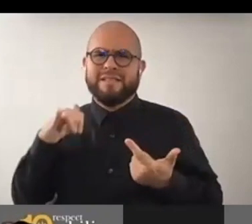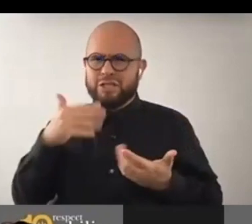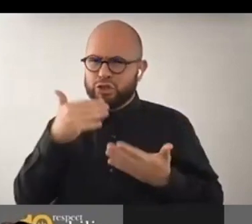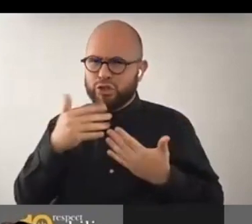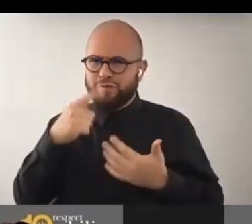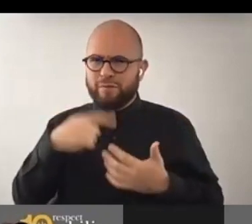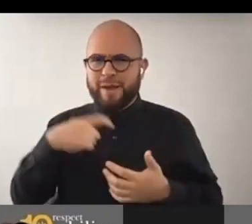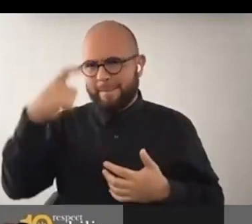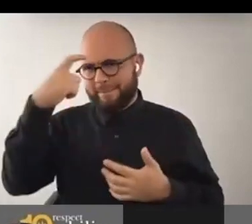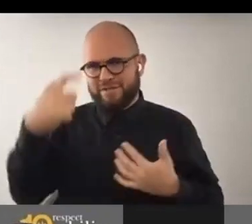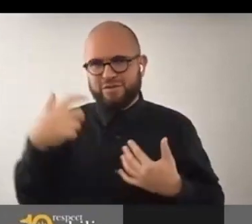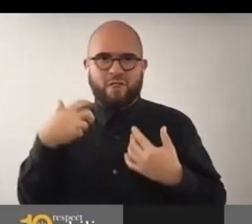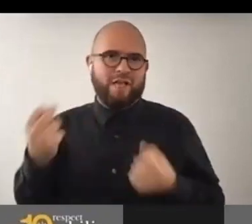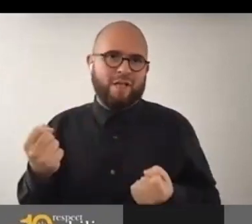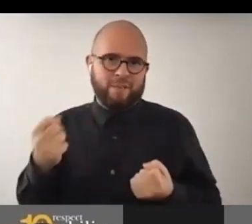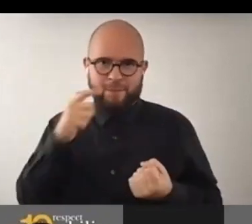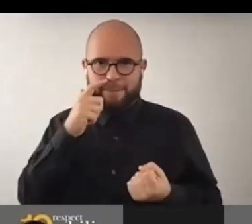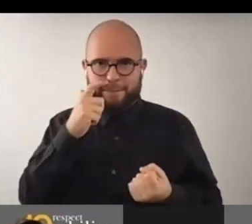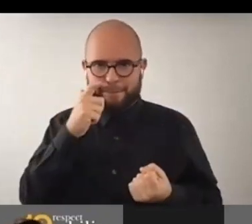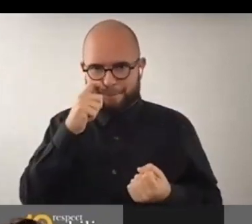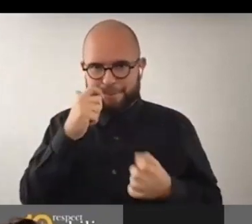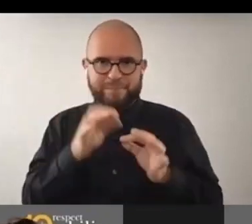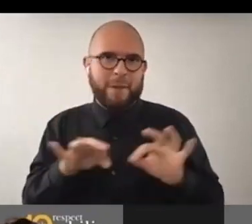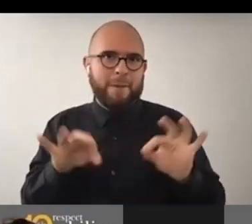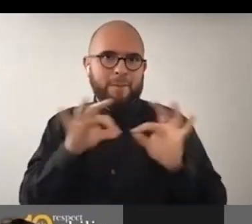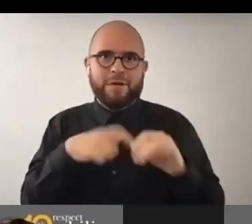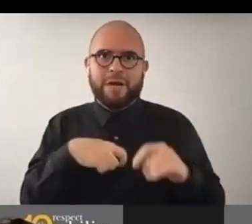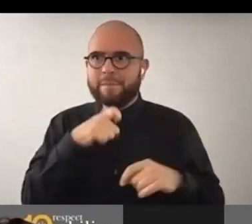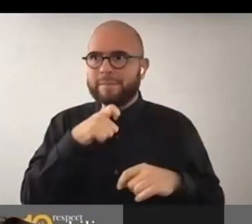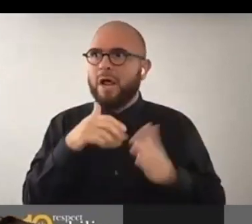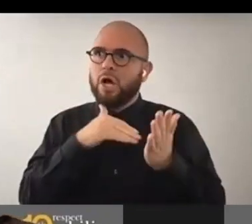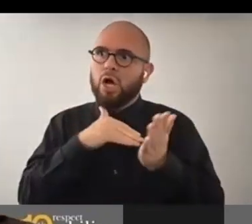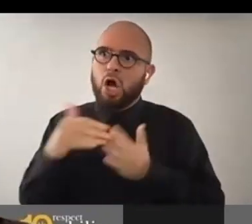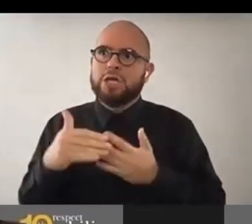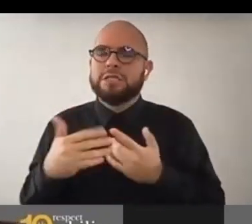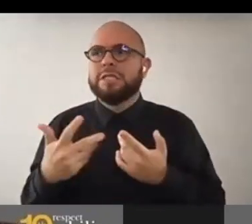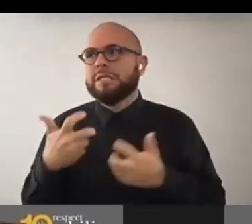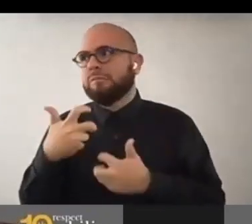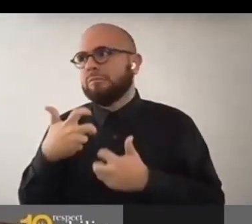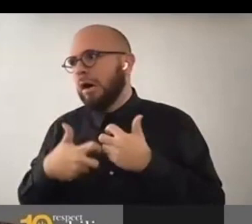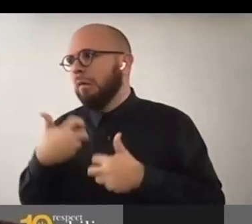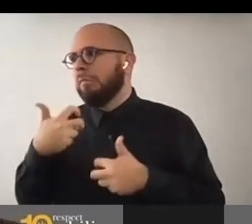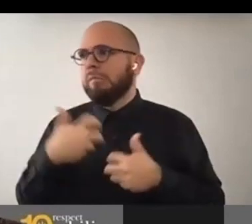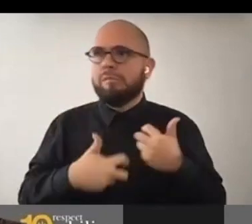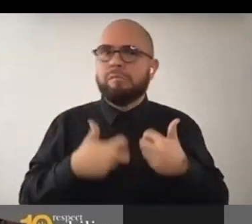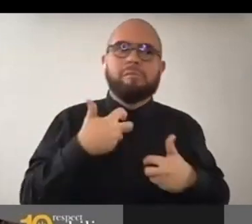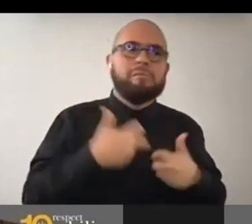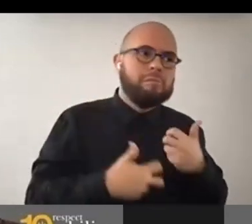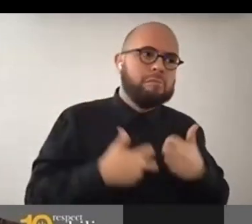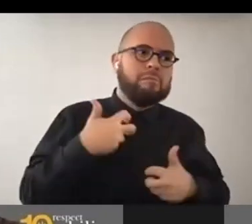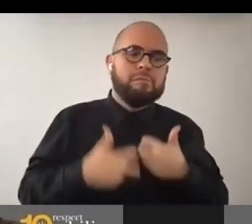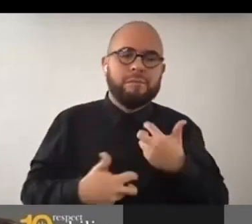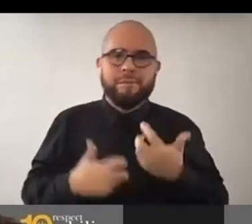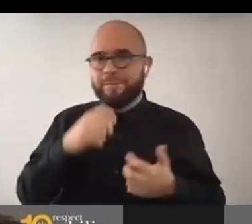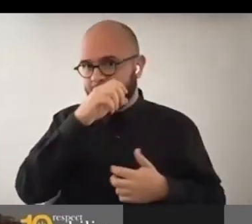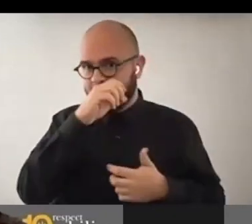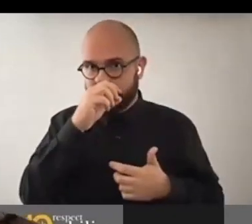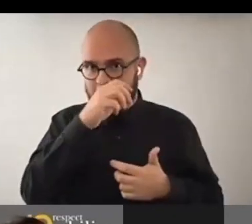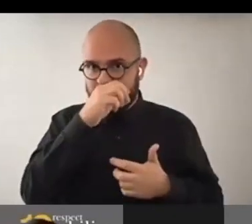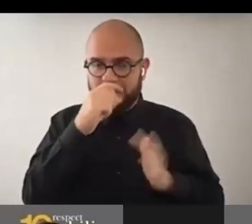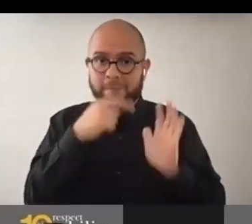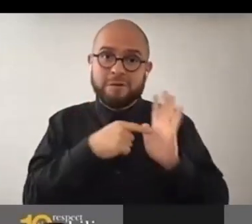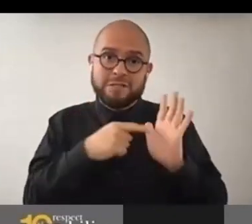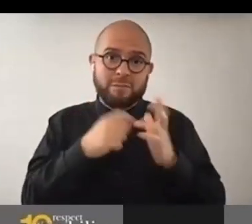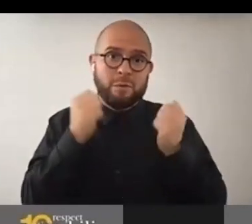long as I'm not in like constant conflict, you know. Like a lot of my friends at this point are people who